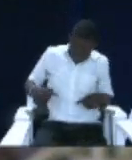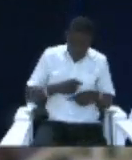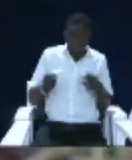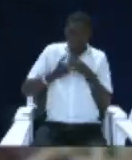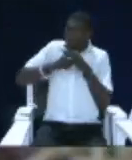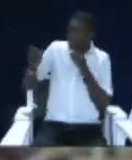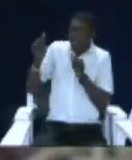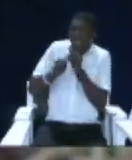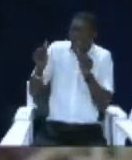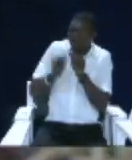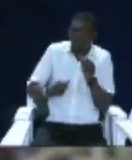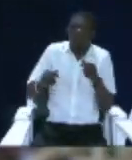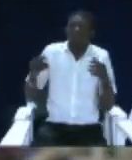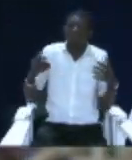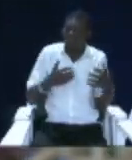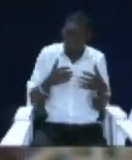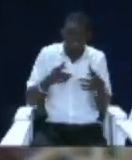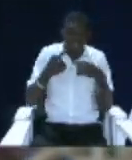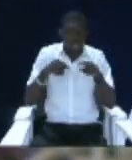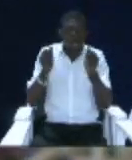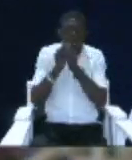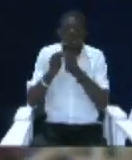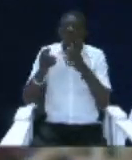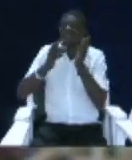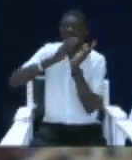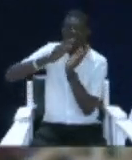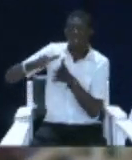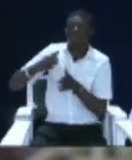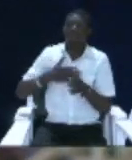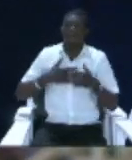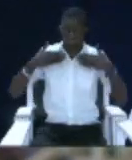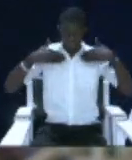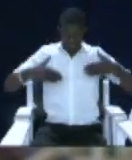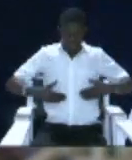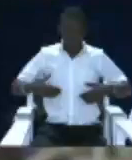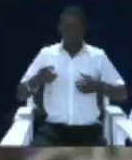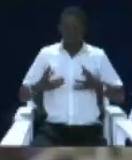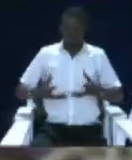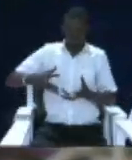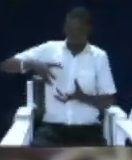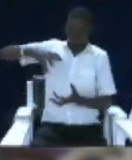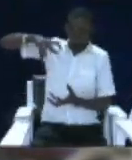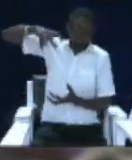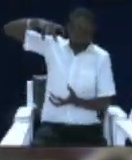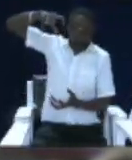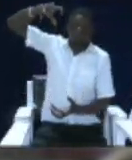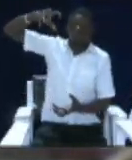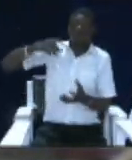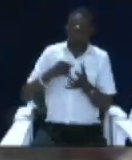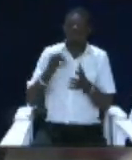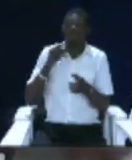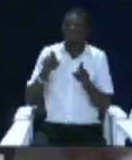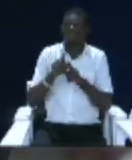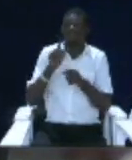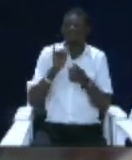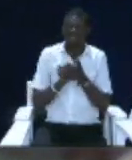Every pain I was having that I came with left my body. The swelling, it was as if I wasn't the